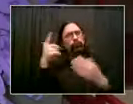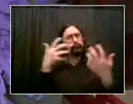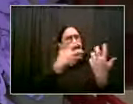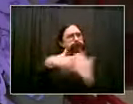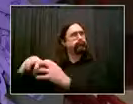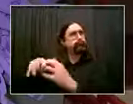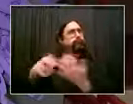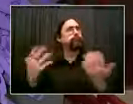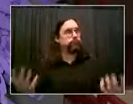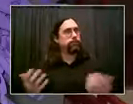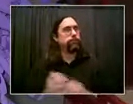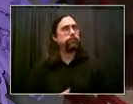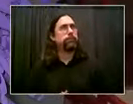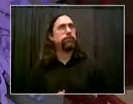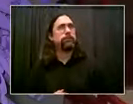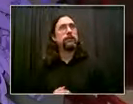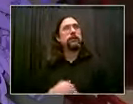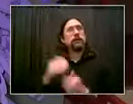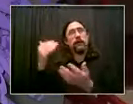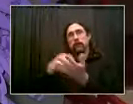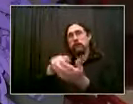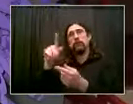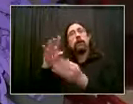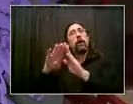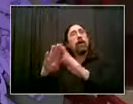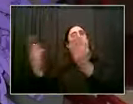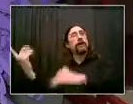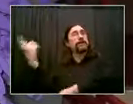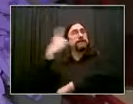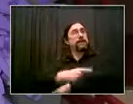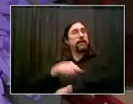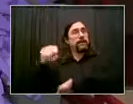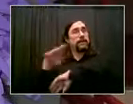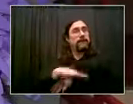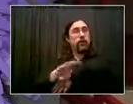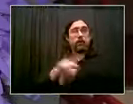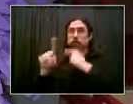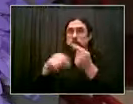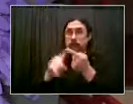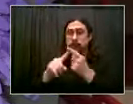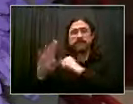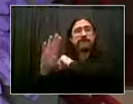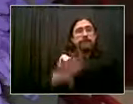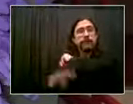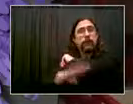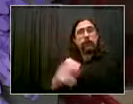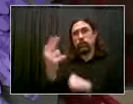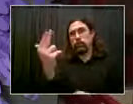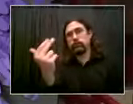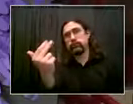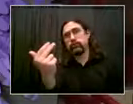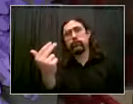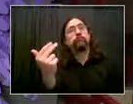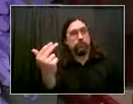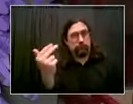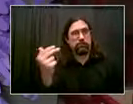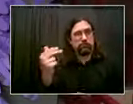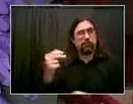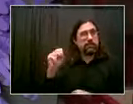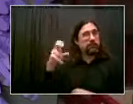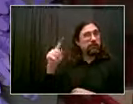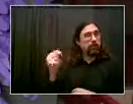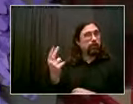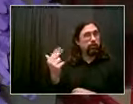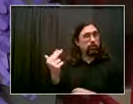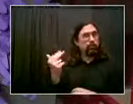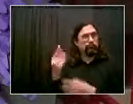13th, we step back into the light and welcome all of our young people back to school. This is the day for them. More importantly, this is